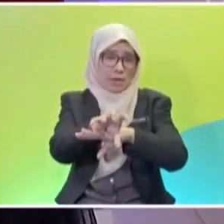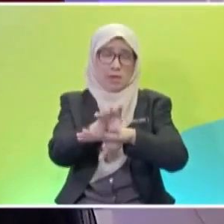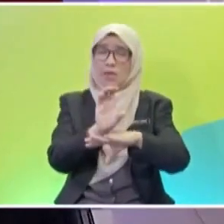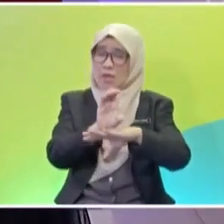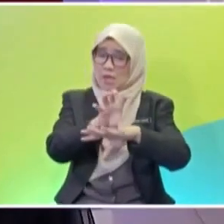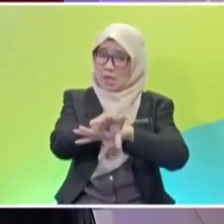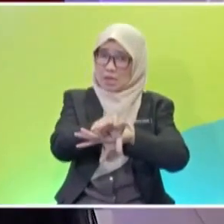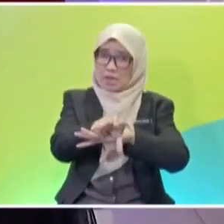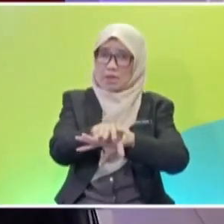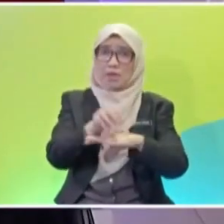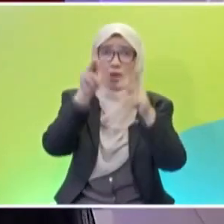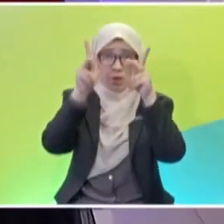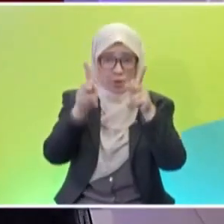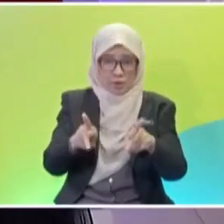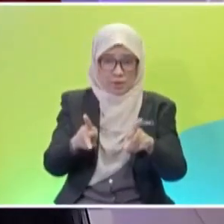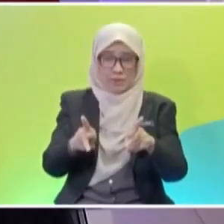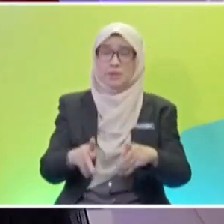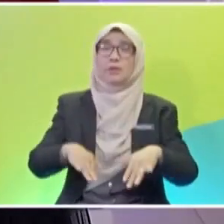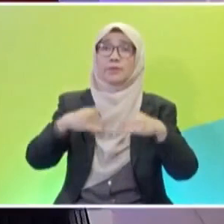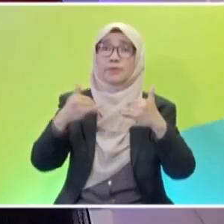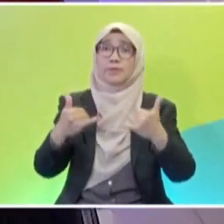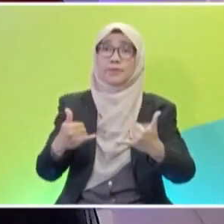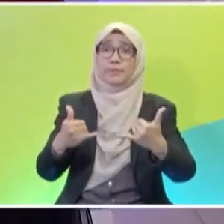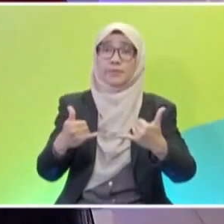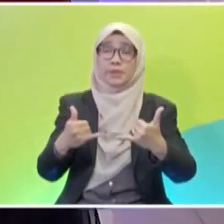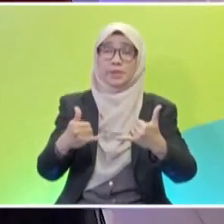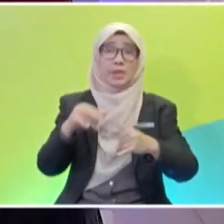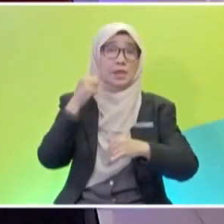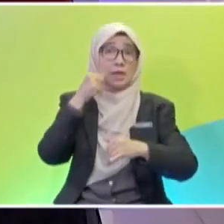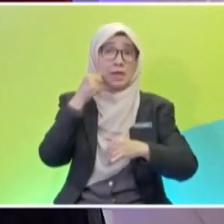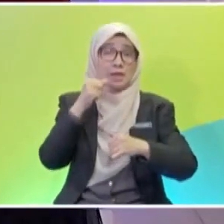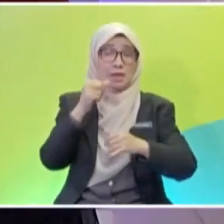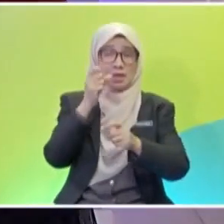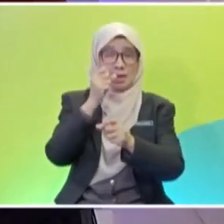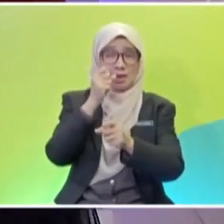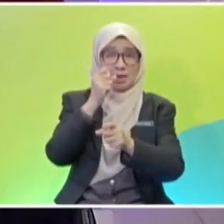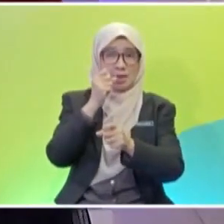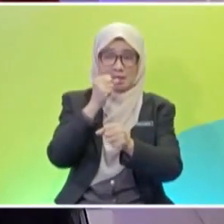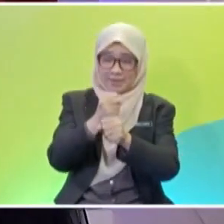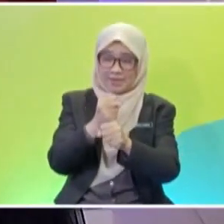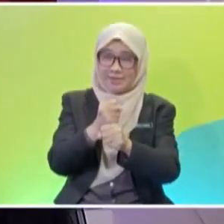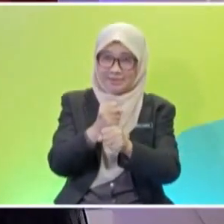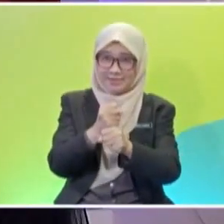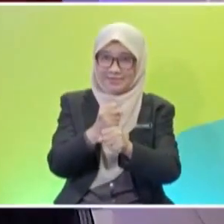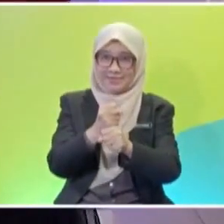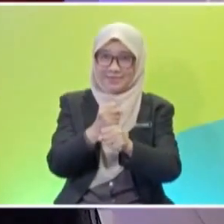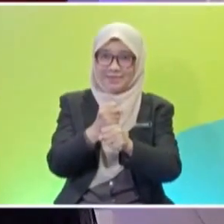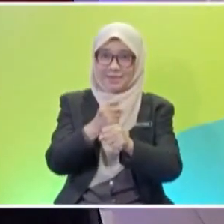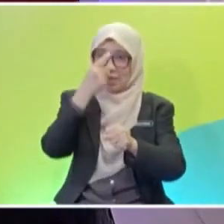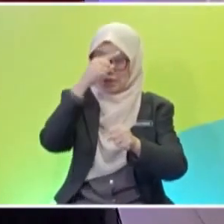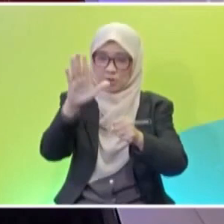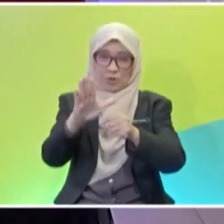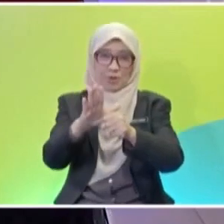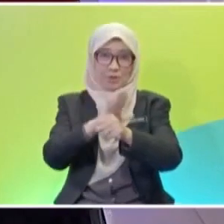now your job, girls and pupils at home, is to complete or try to complete activity C,